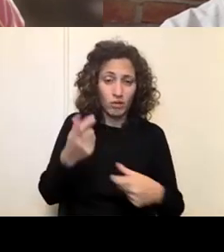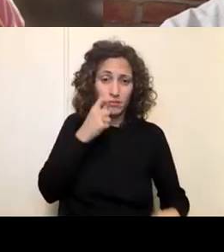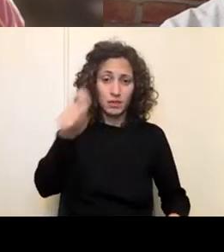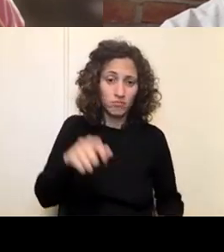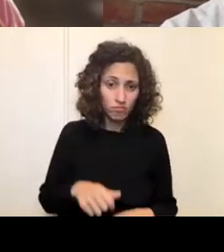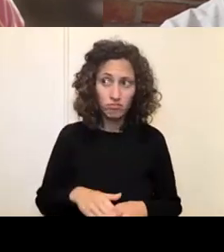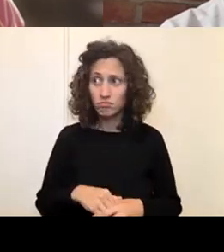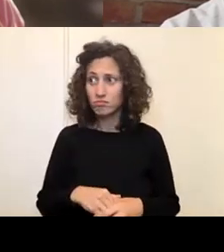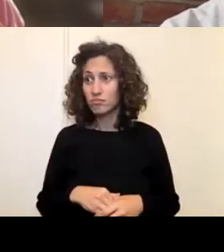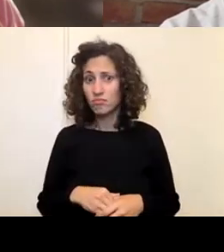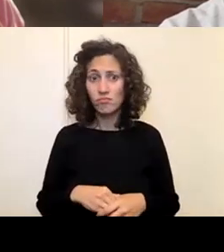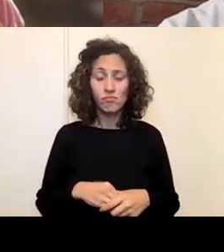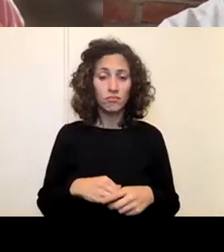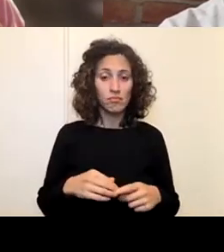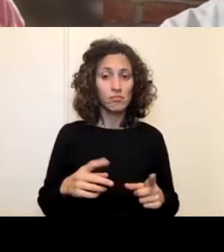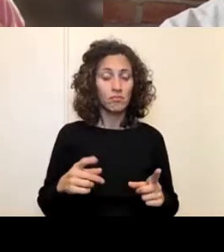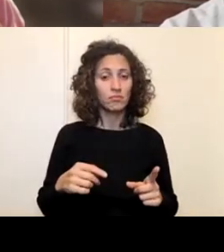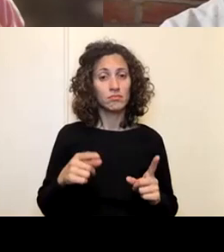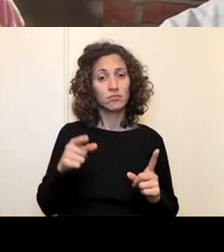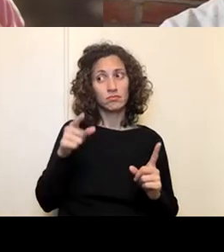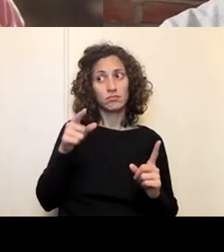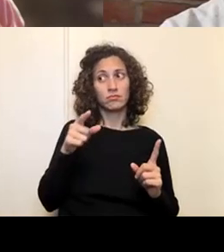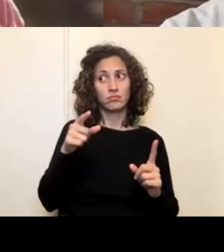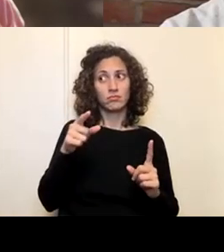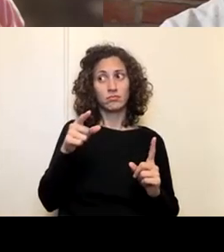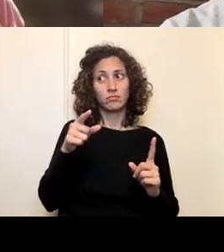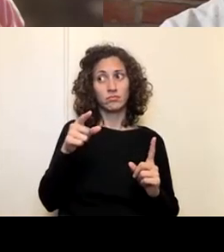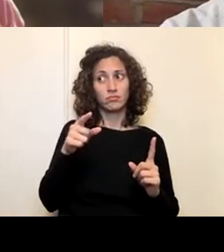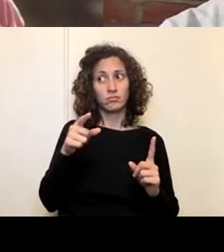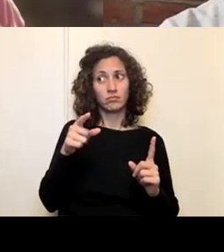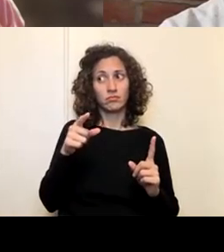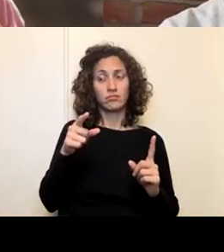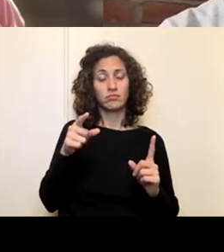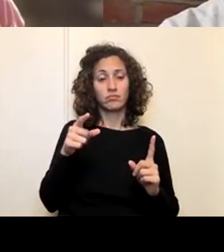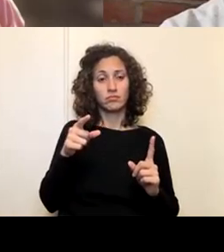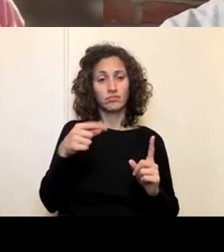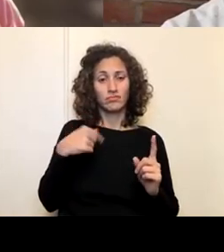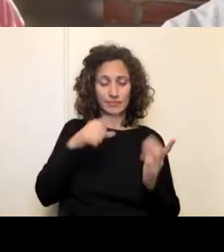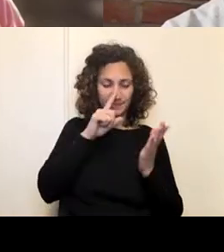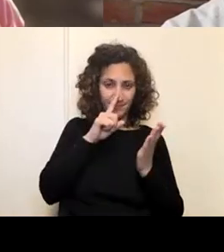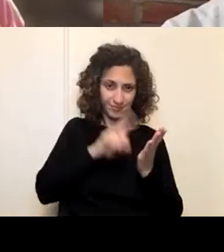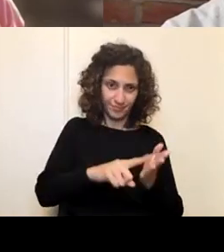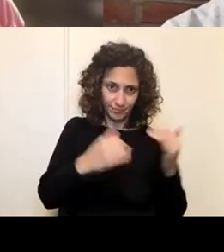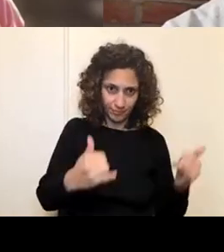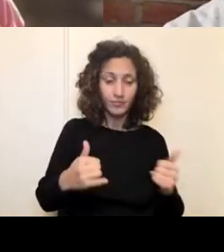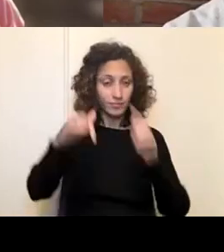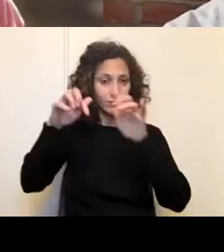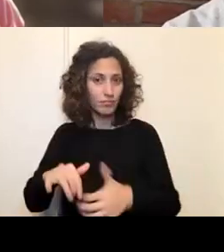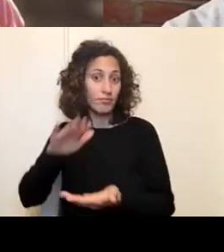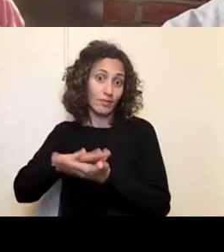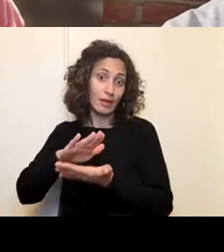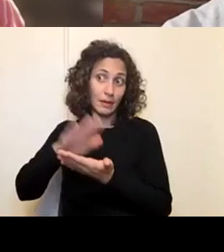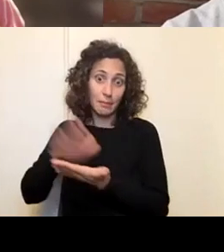I, you know, there is, I've, you know, been doing research and I'm writing actually an academic paper on this,